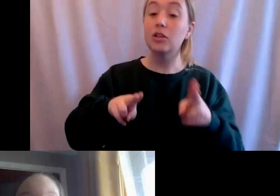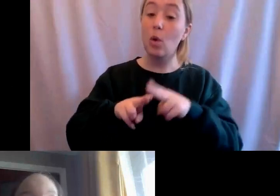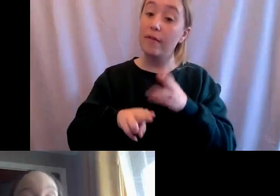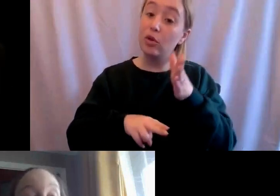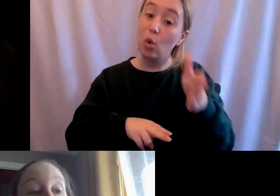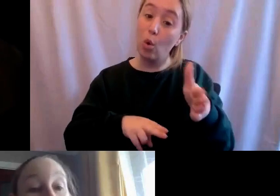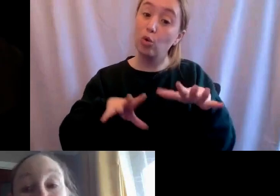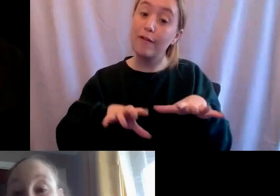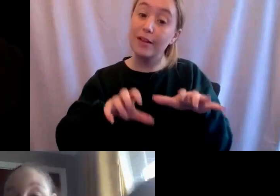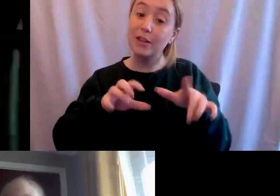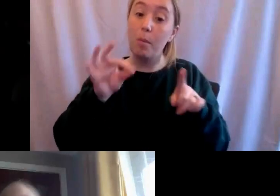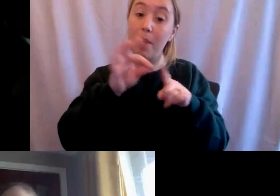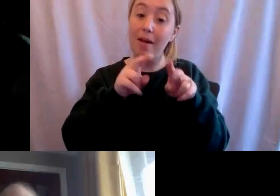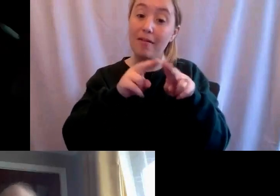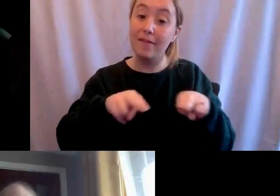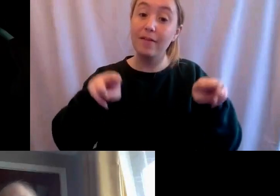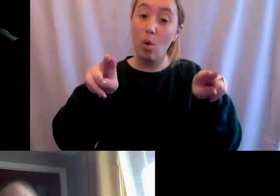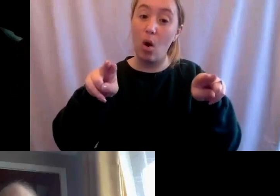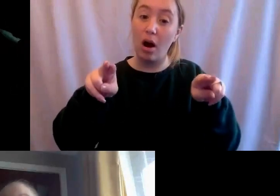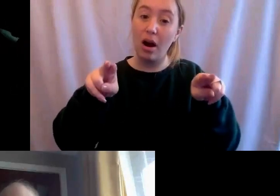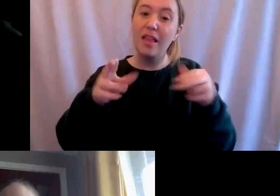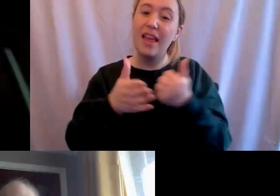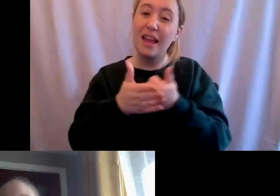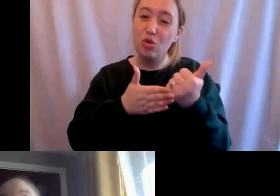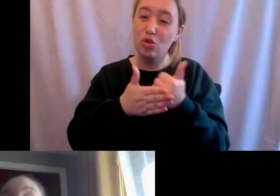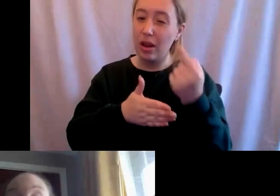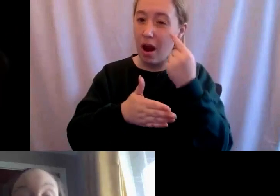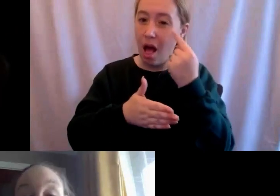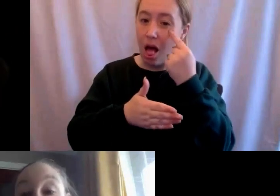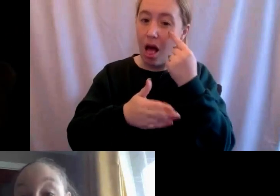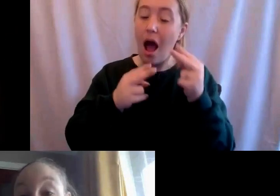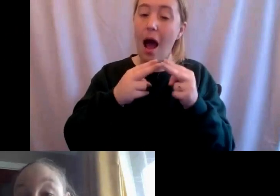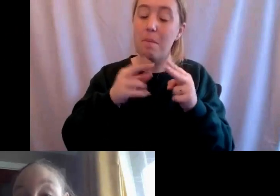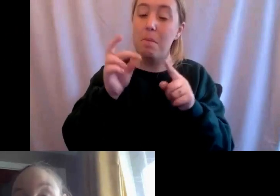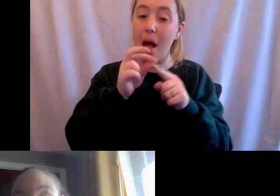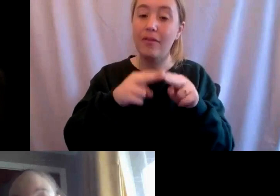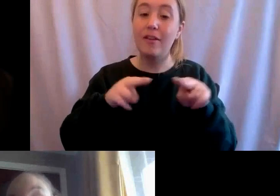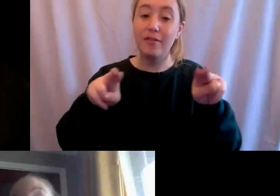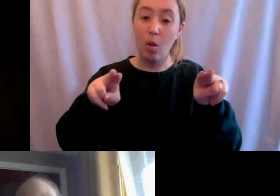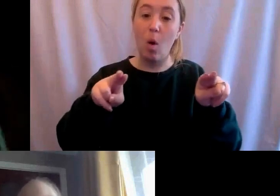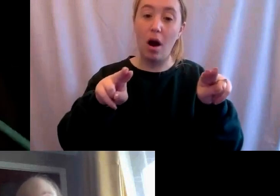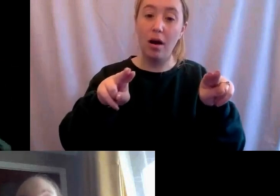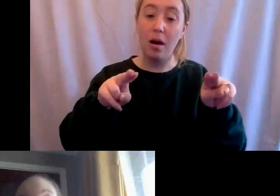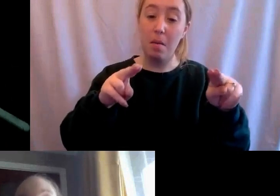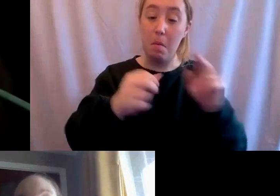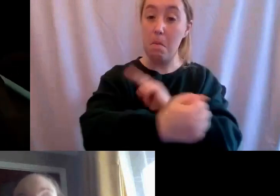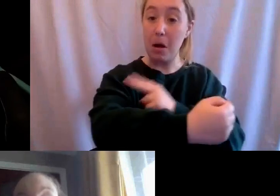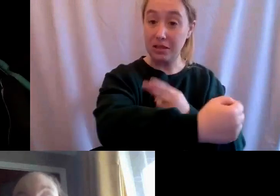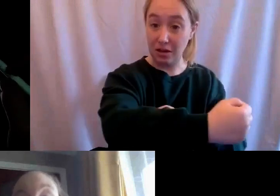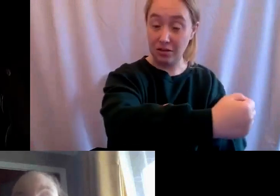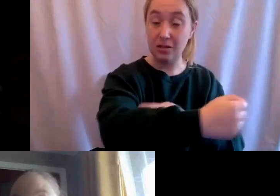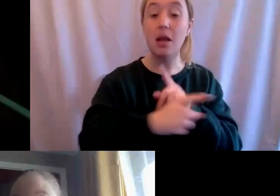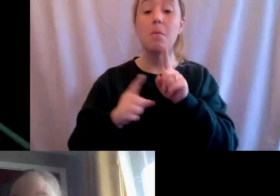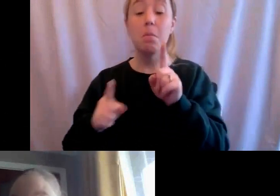to be looking at pain that's caused in the pelvic floor muscles. And our musculoskeletal colleagues look after ladies that